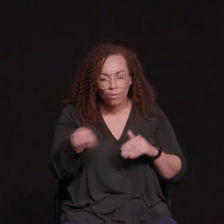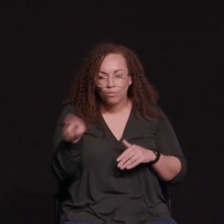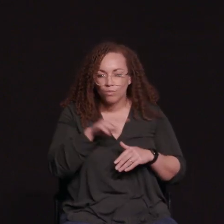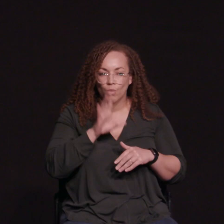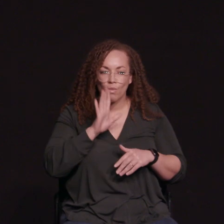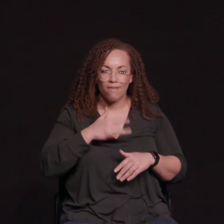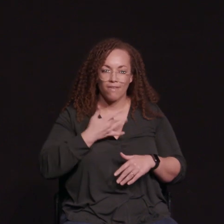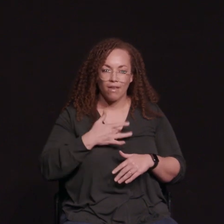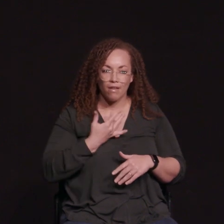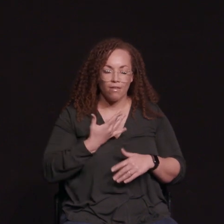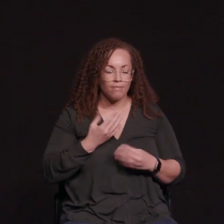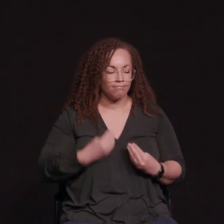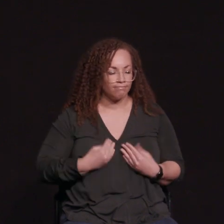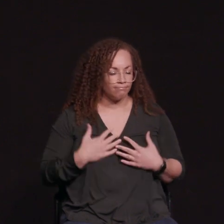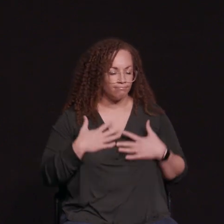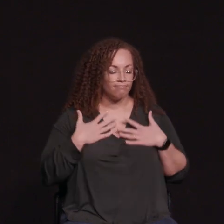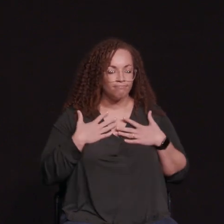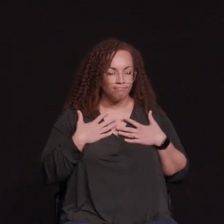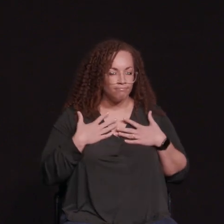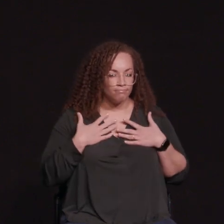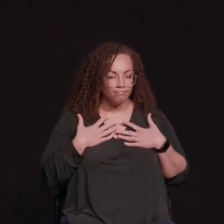held in it.